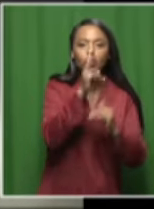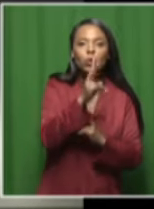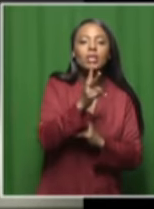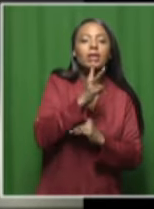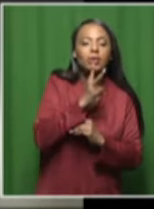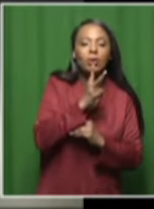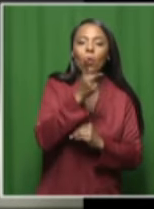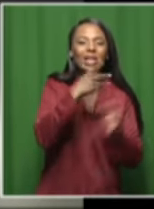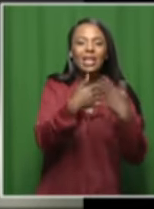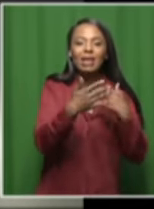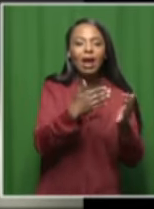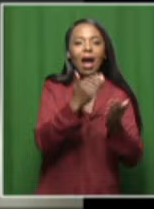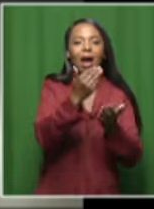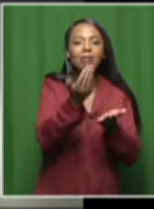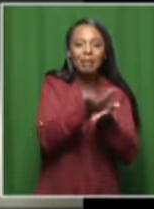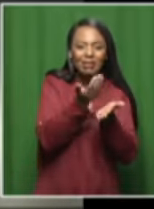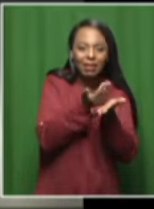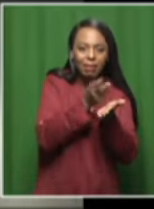in the account. Okay. So